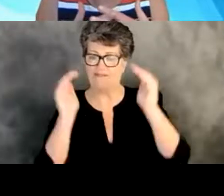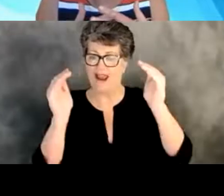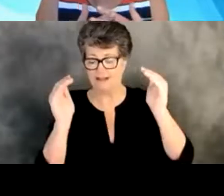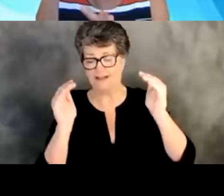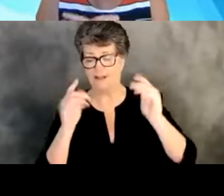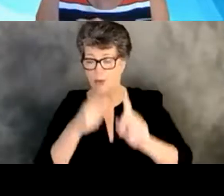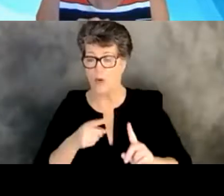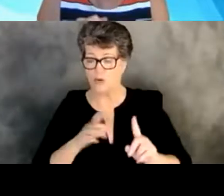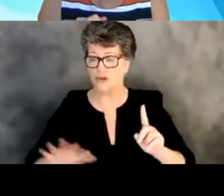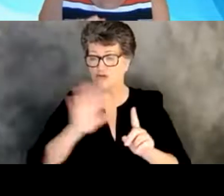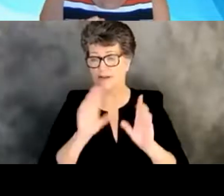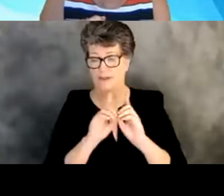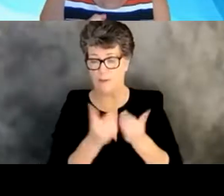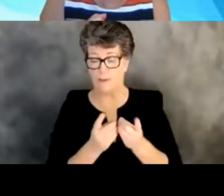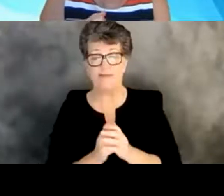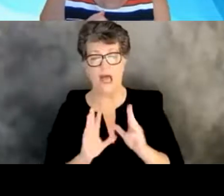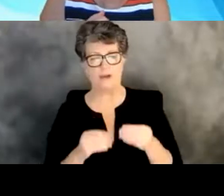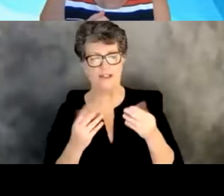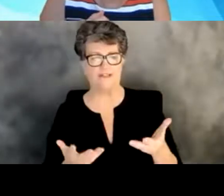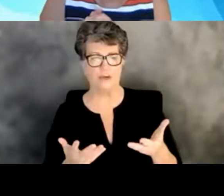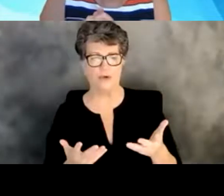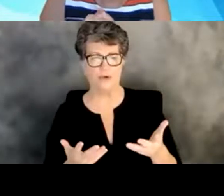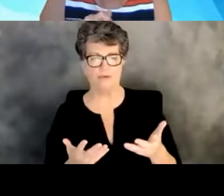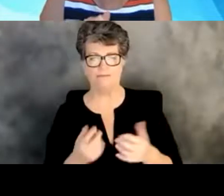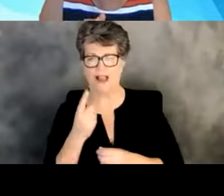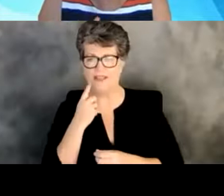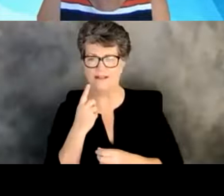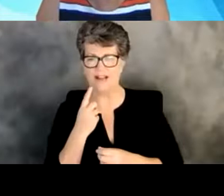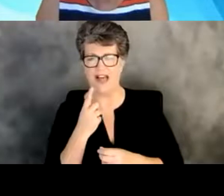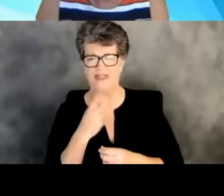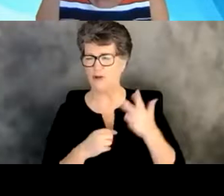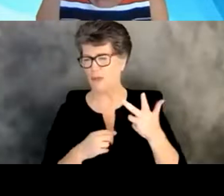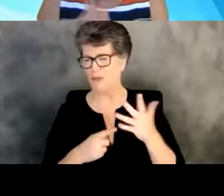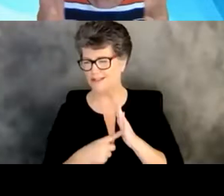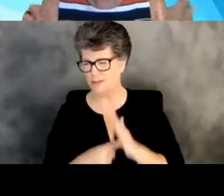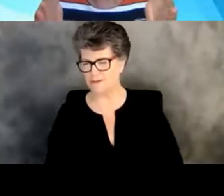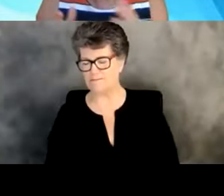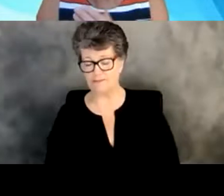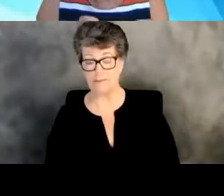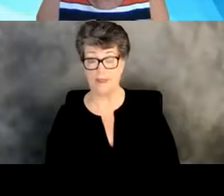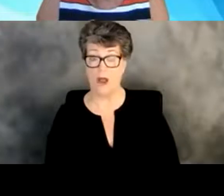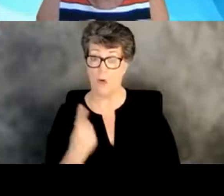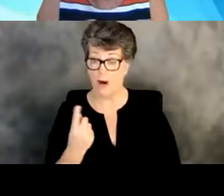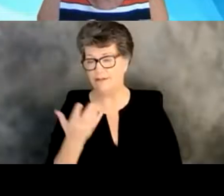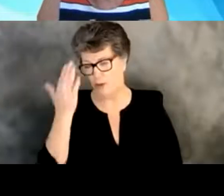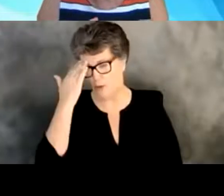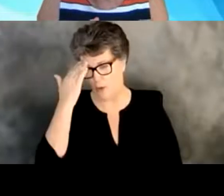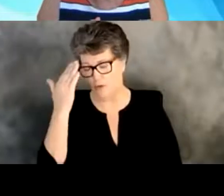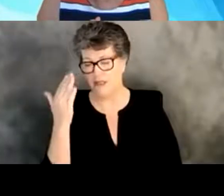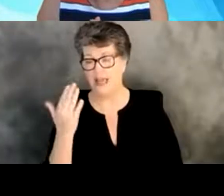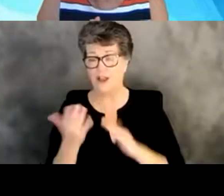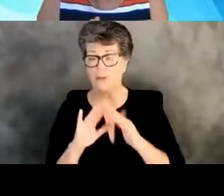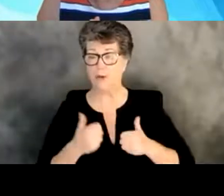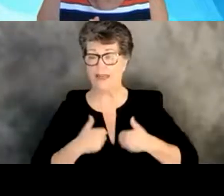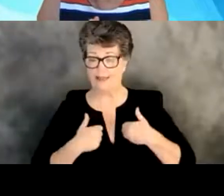cross-cabinet, cross-department. And I'm just going to give you, I think I'll do 3 examples. One you well know is the Community